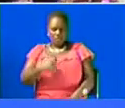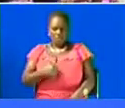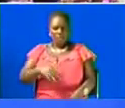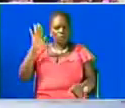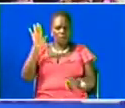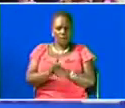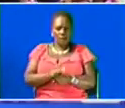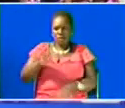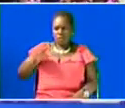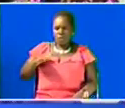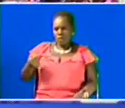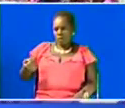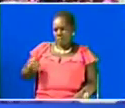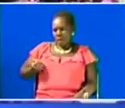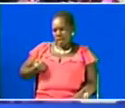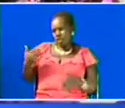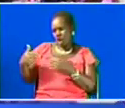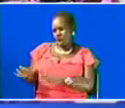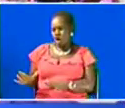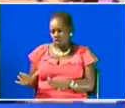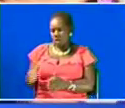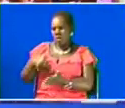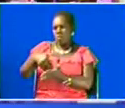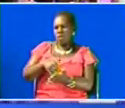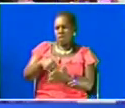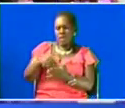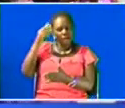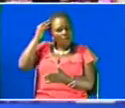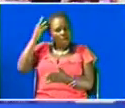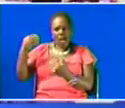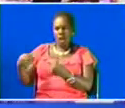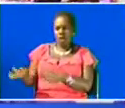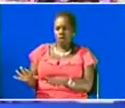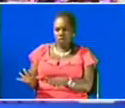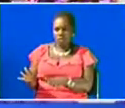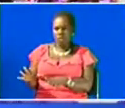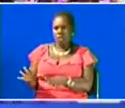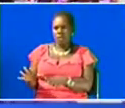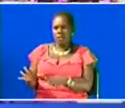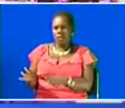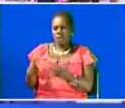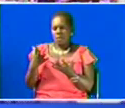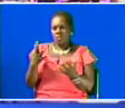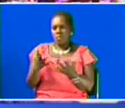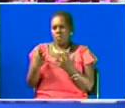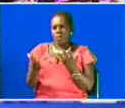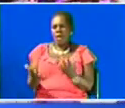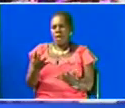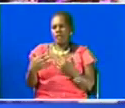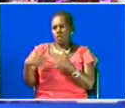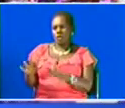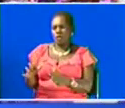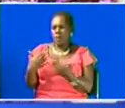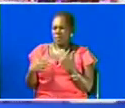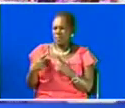know, women lose their breasts, they become vulnerable, you lose your hair, you become vulnerable, you lose a lot of weight, and then, you know, people